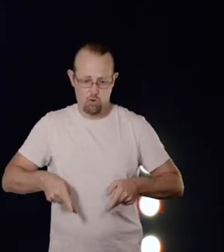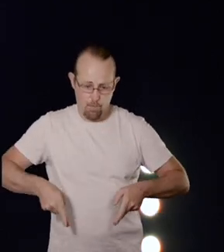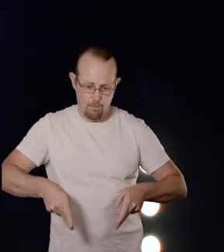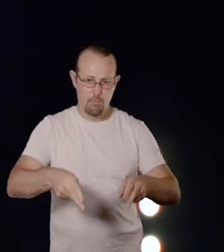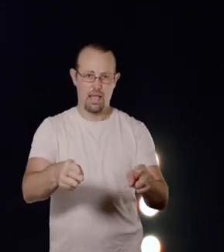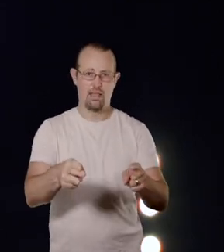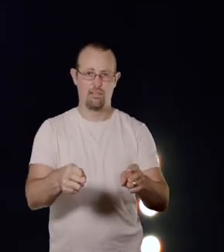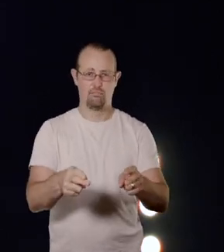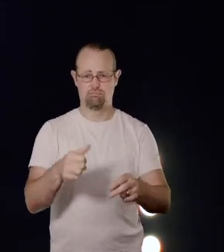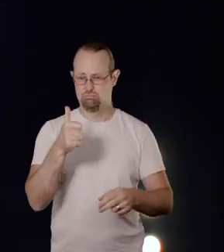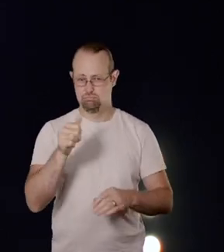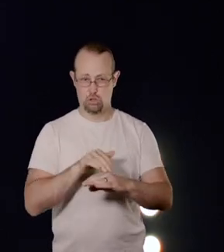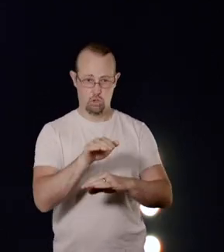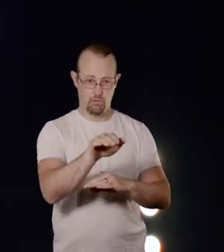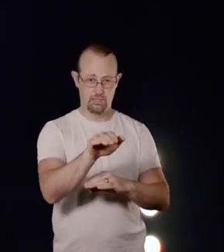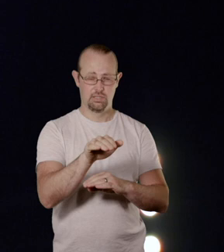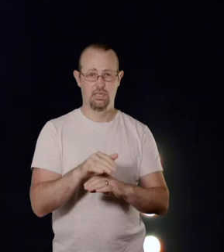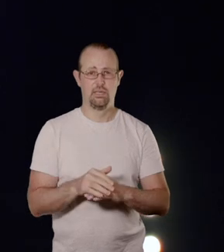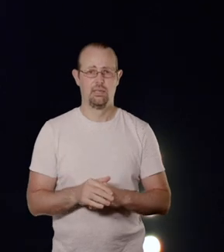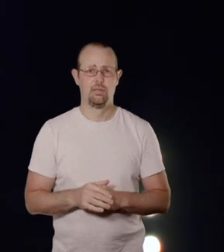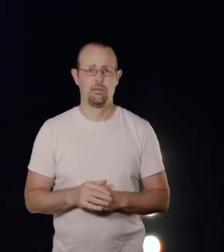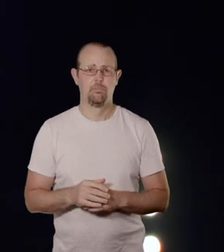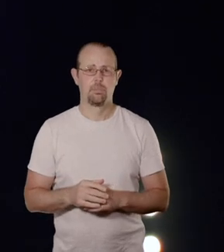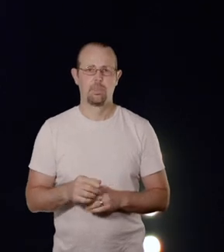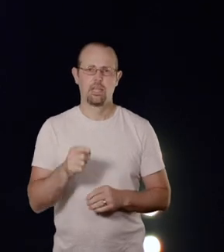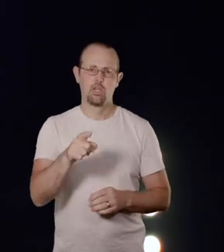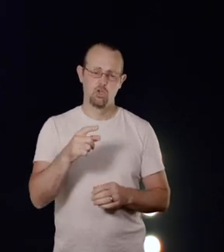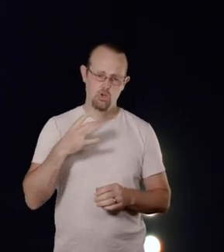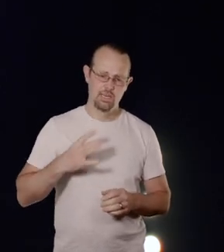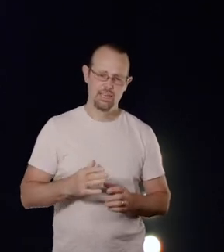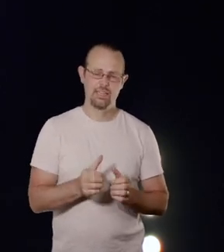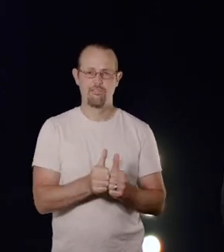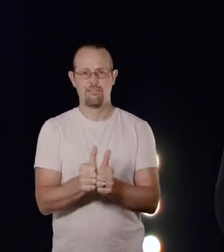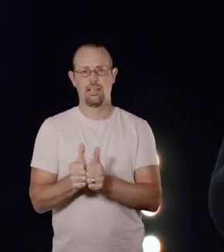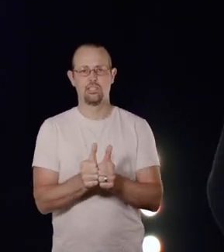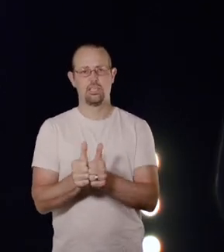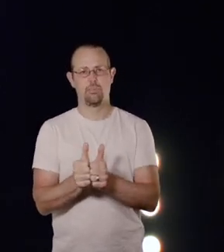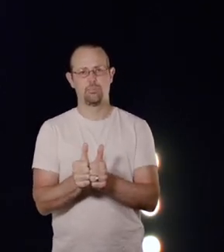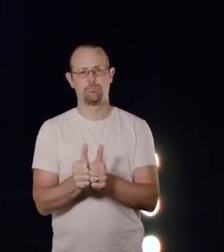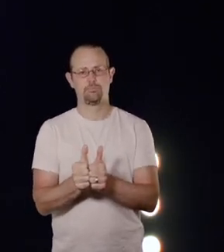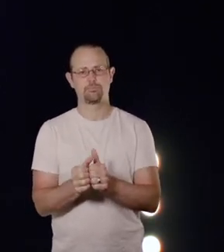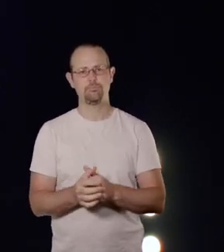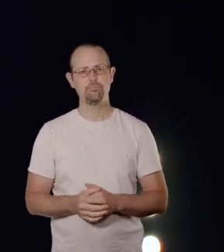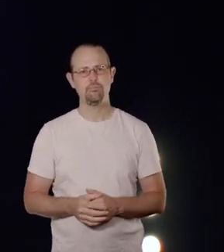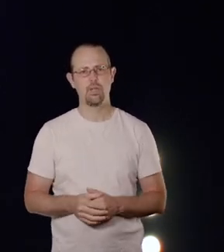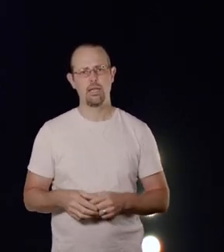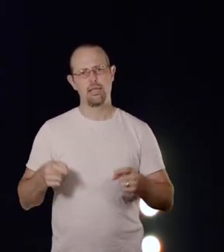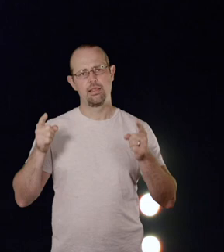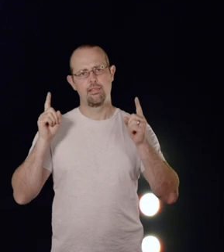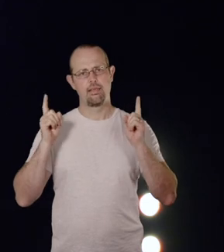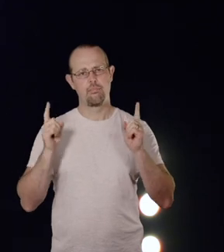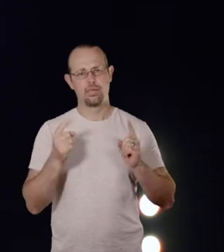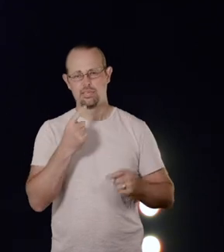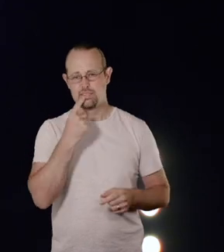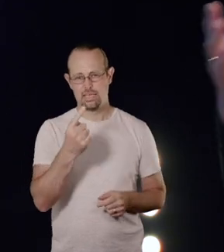But then you also need fellowship. Recently, we've been looking at the information coming from the government, and they've said you need to do it